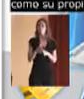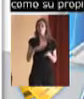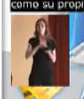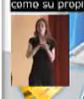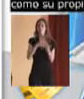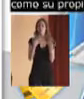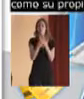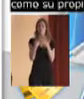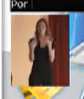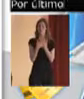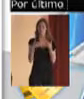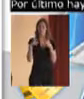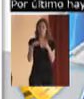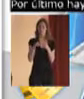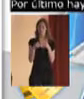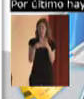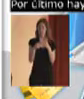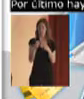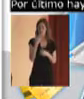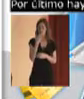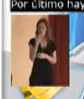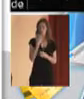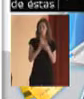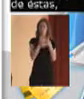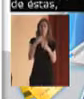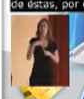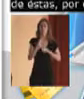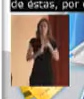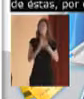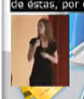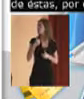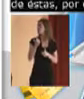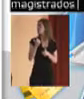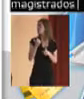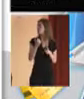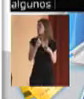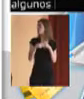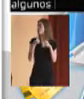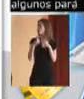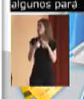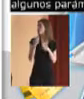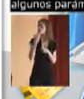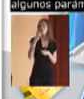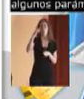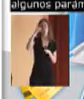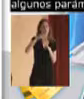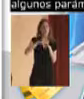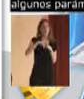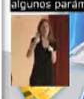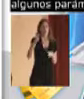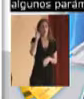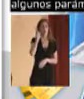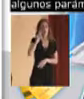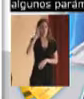There's also mixed solutions, like some of them, where some parameters are